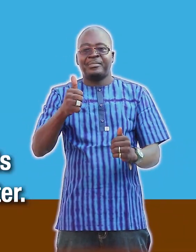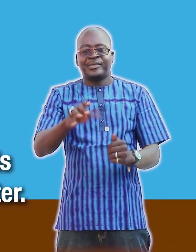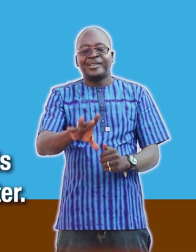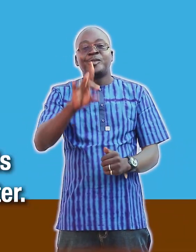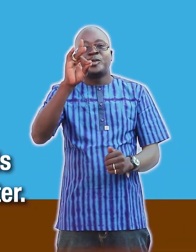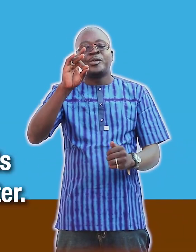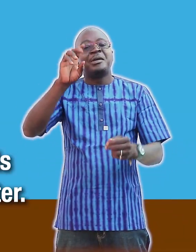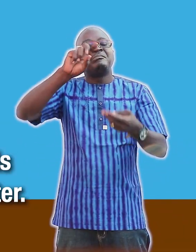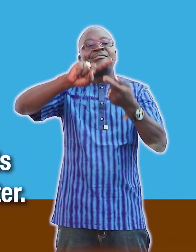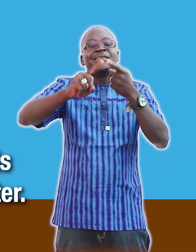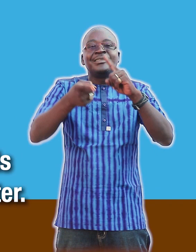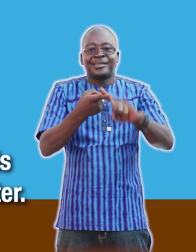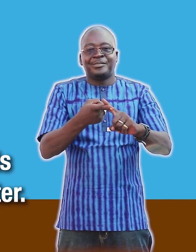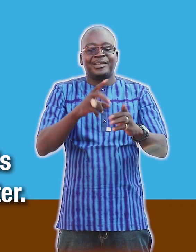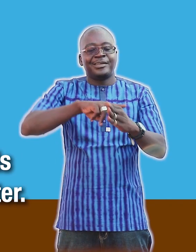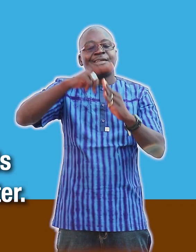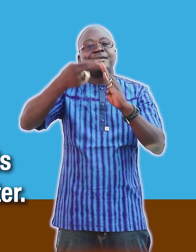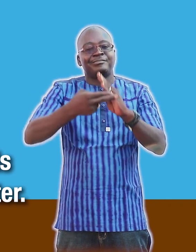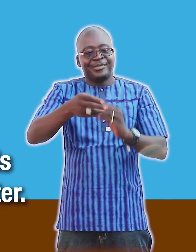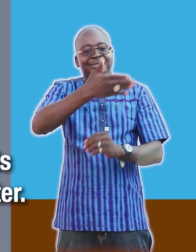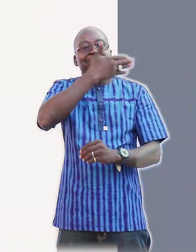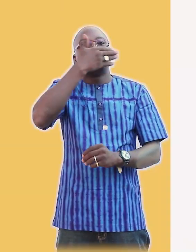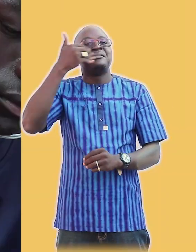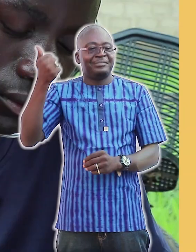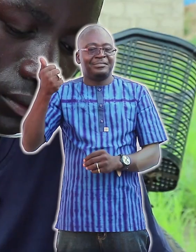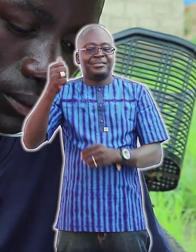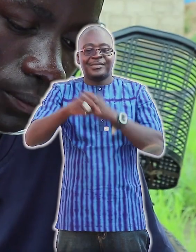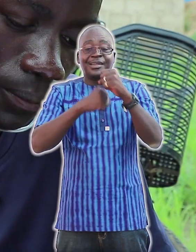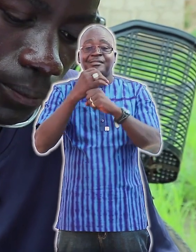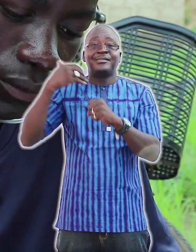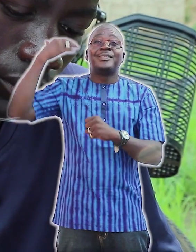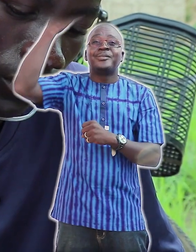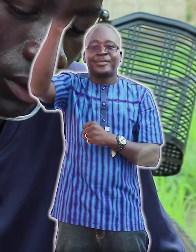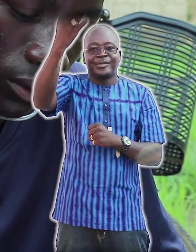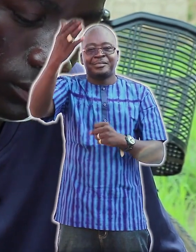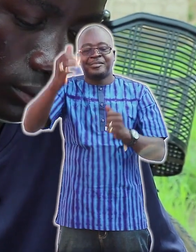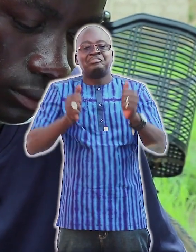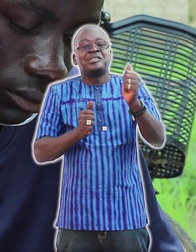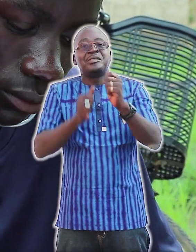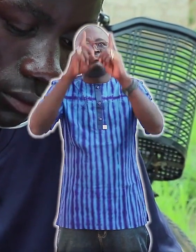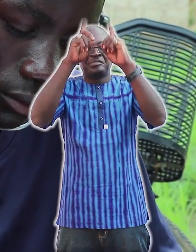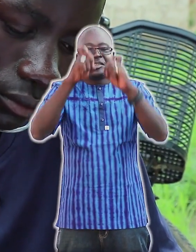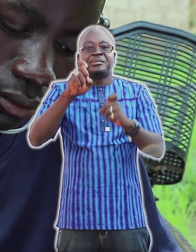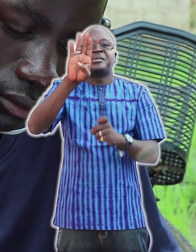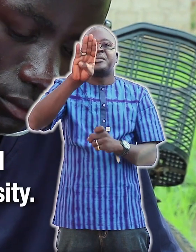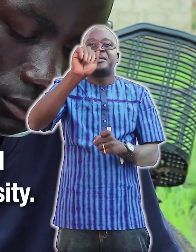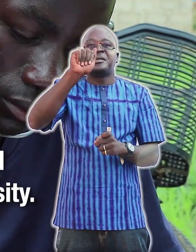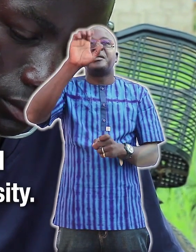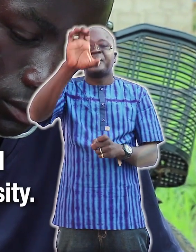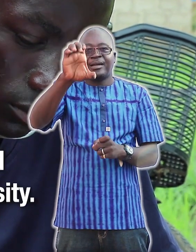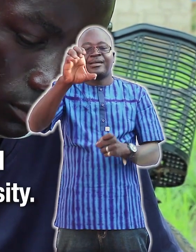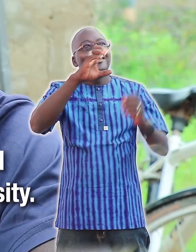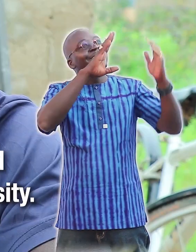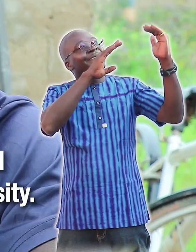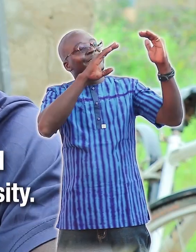my circle of friends and my results became better. Next year, I will take the baccalaureate exam. I hope